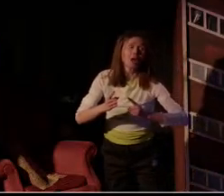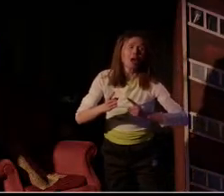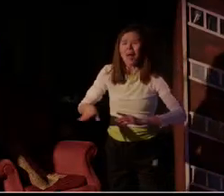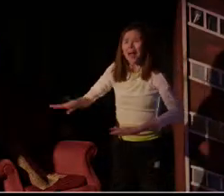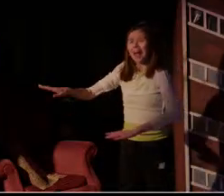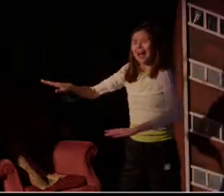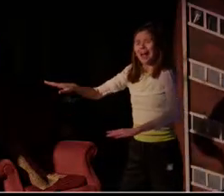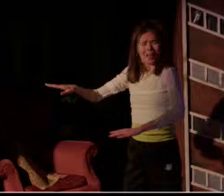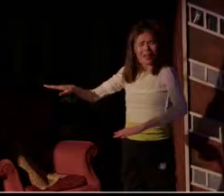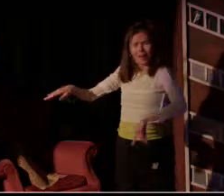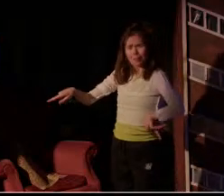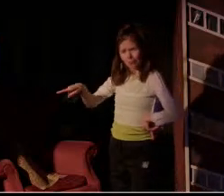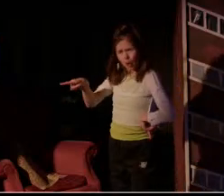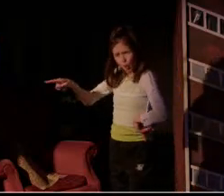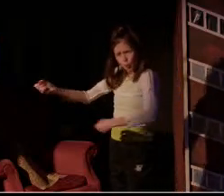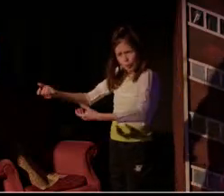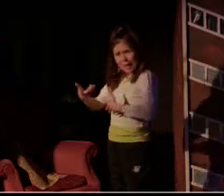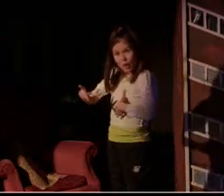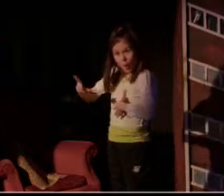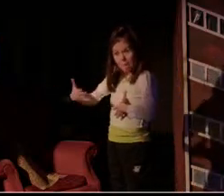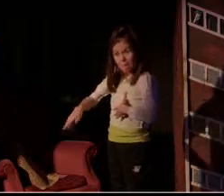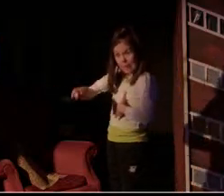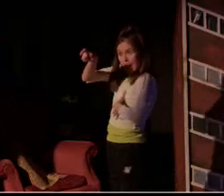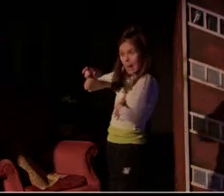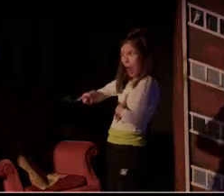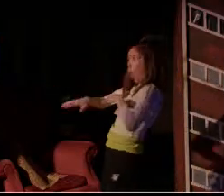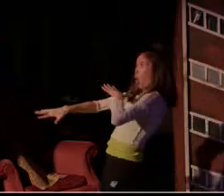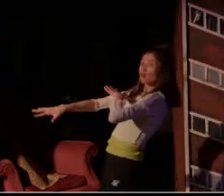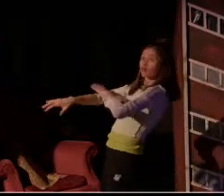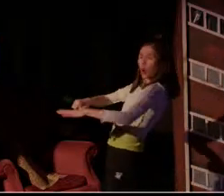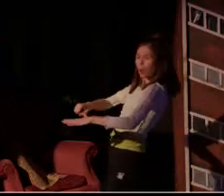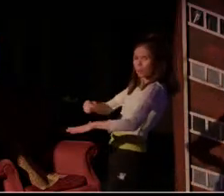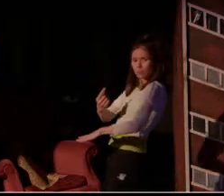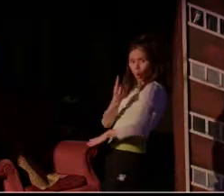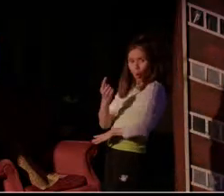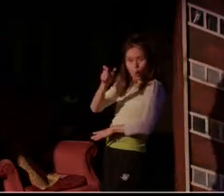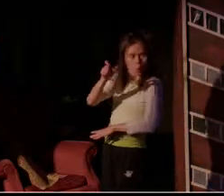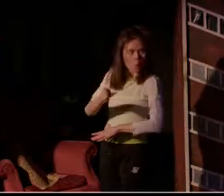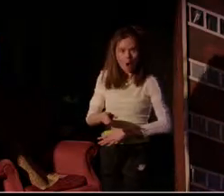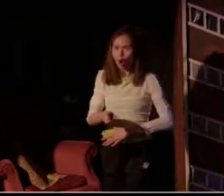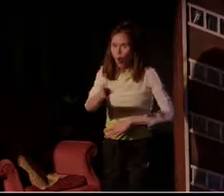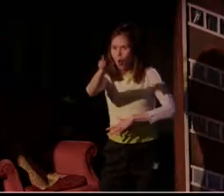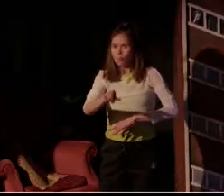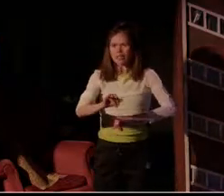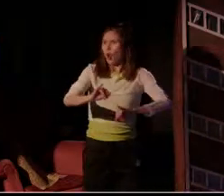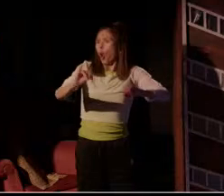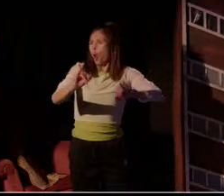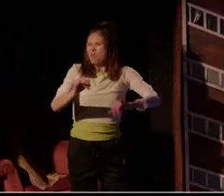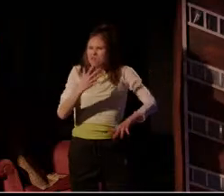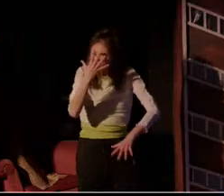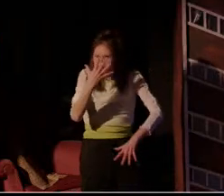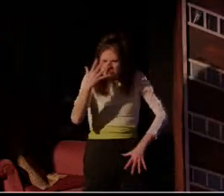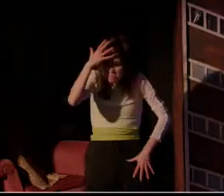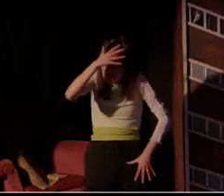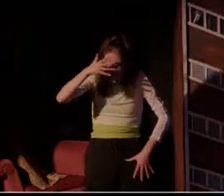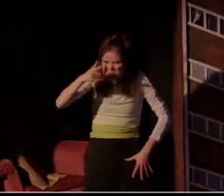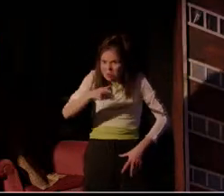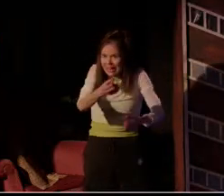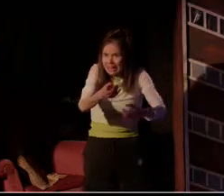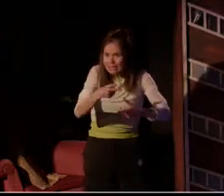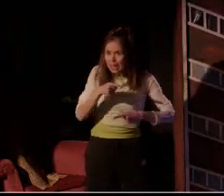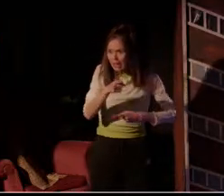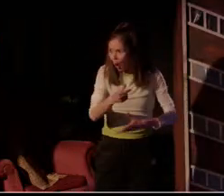What sort of fellow is he that robbed you? He was a loathsome one, sir. Yeah. Said he keeps the company of